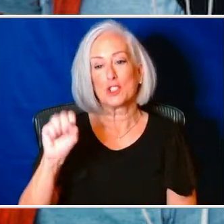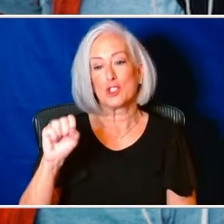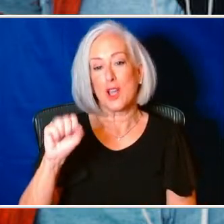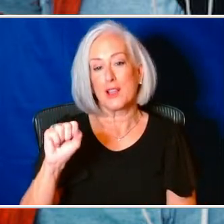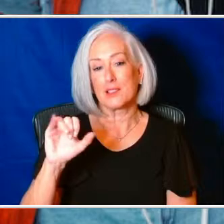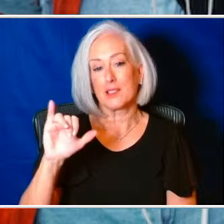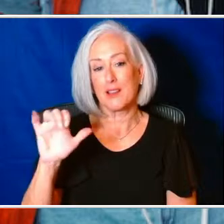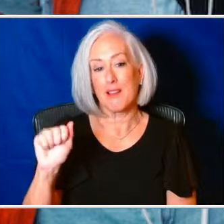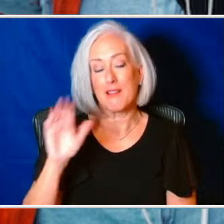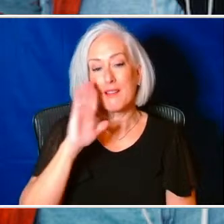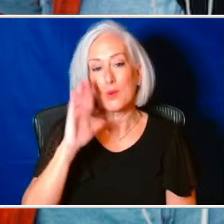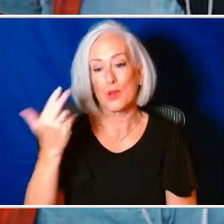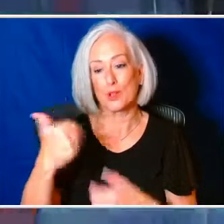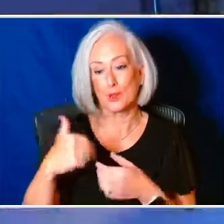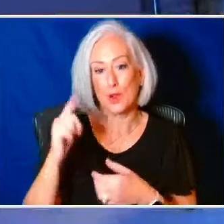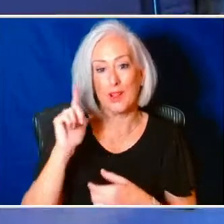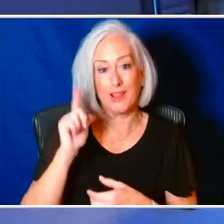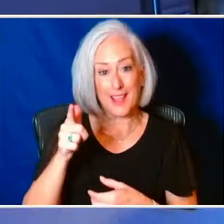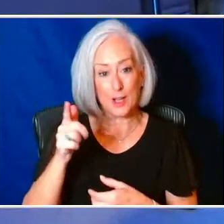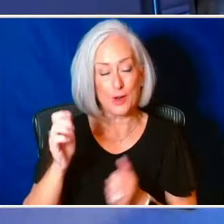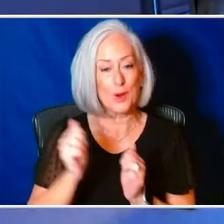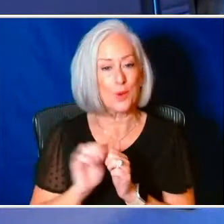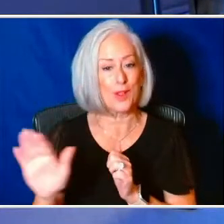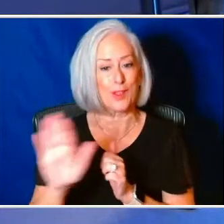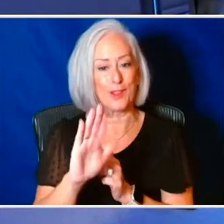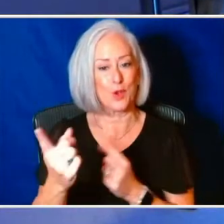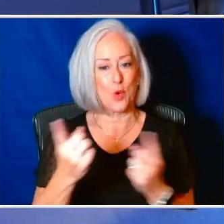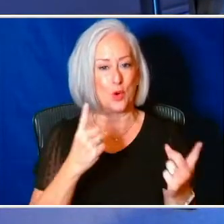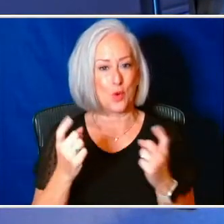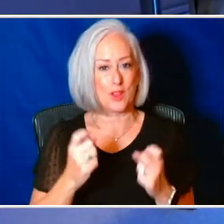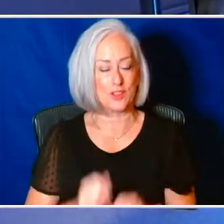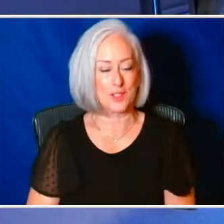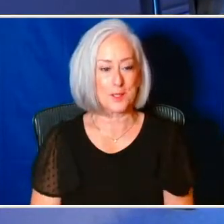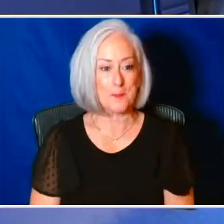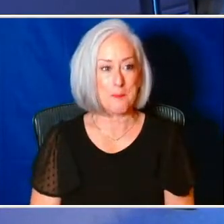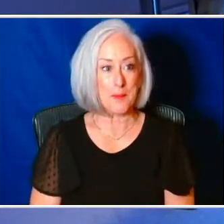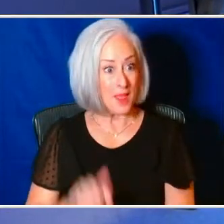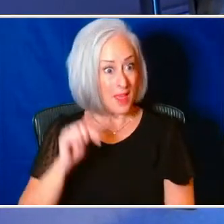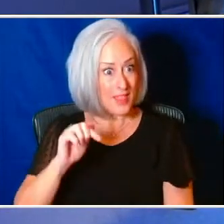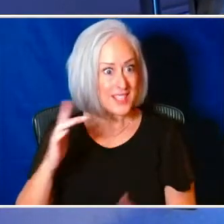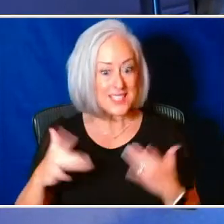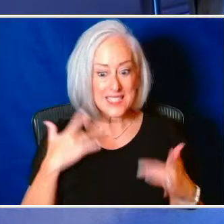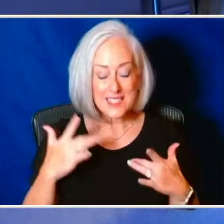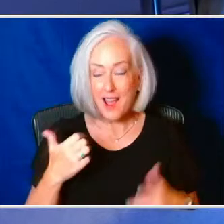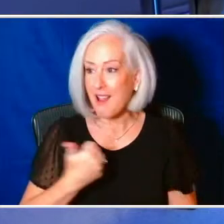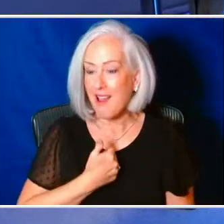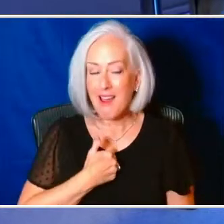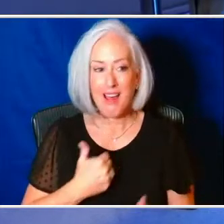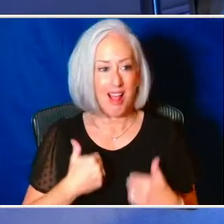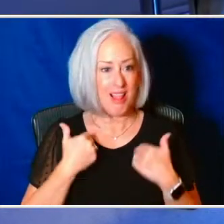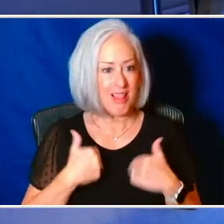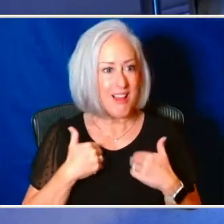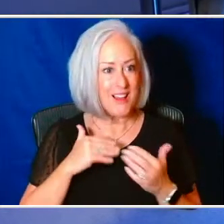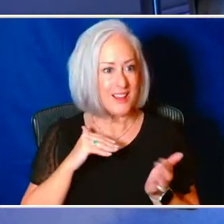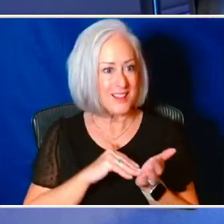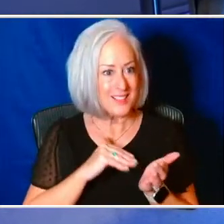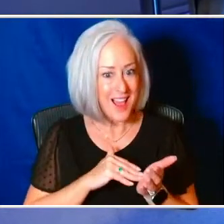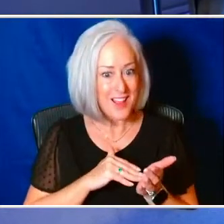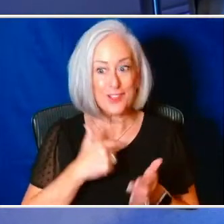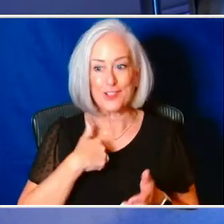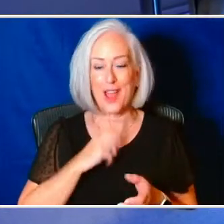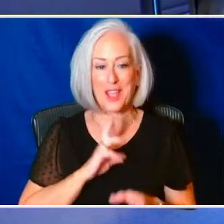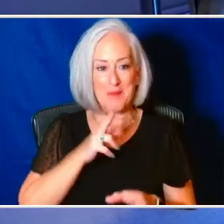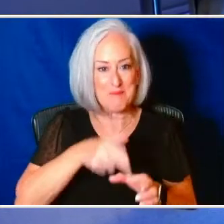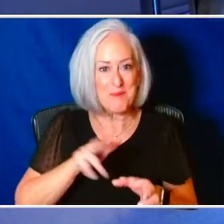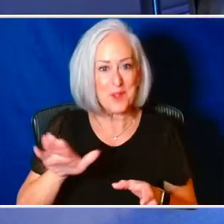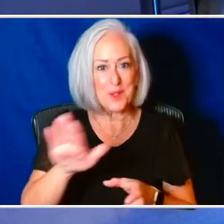those questions. Guys, this is exciting to me. I'm a lung doctor too, so I can actually participate in this conversation, but I think